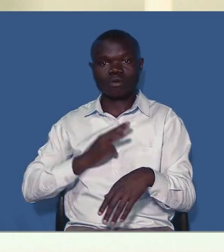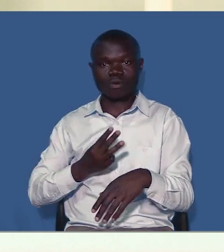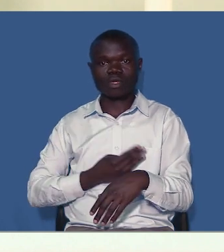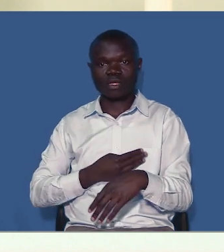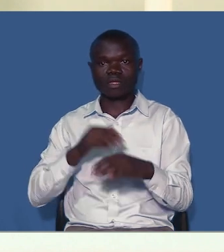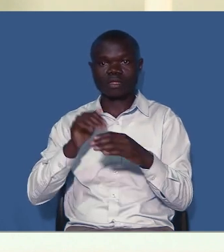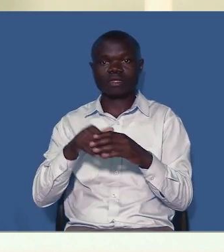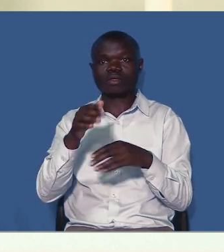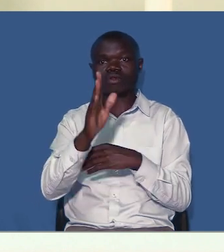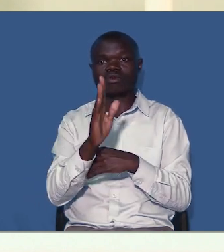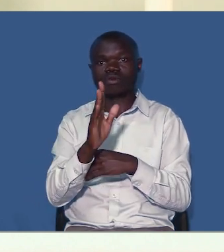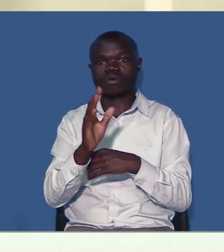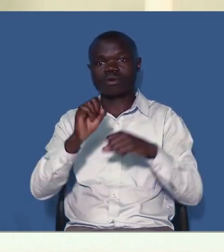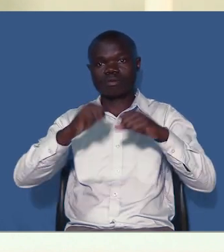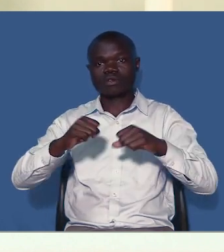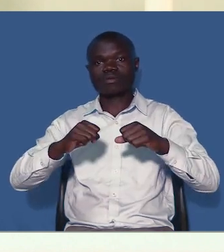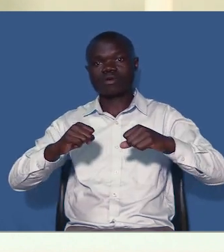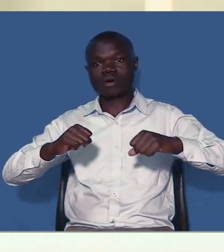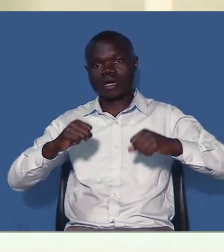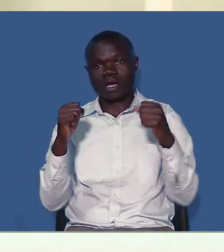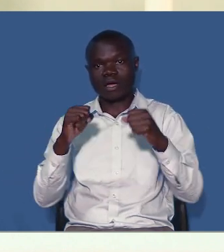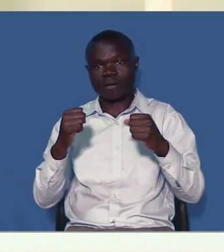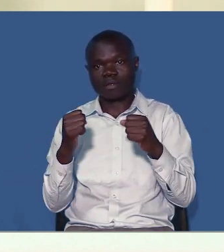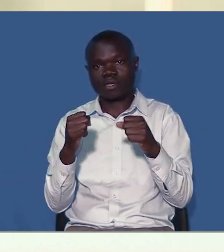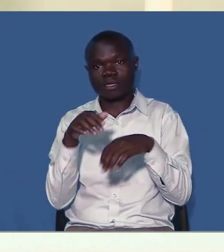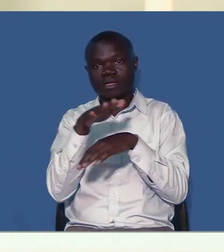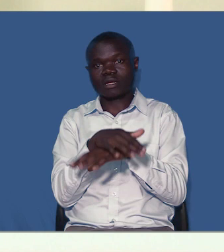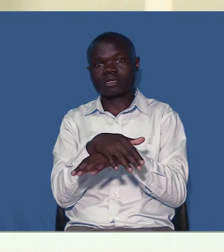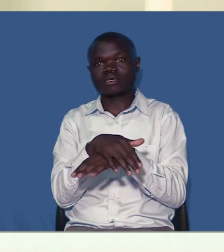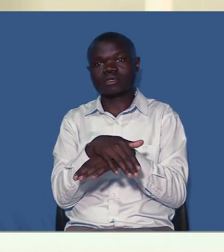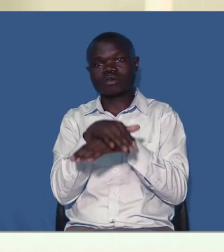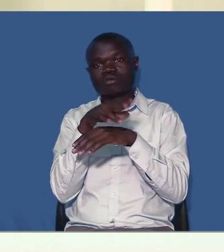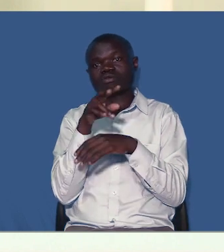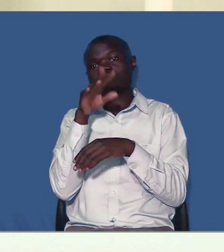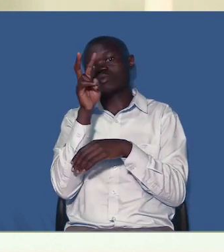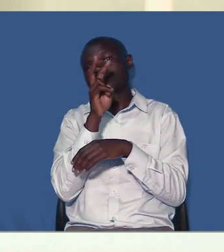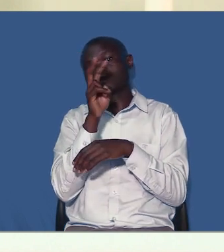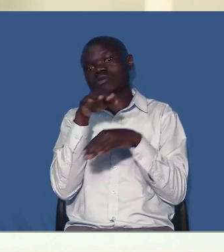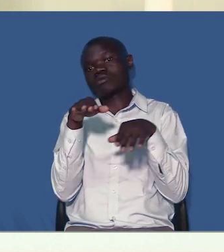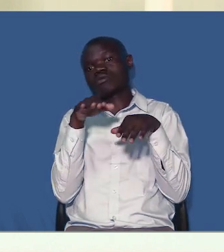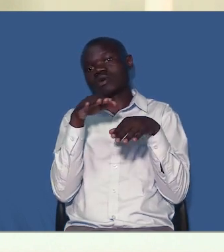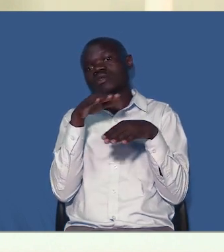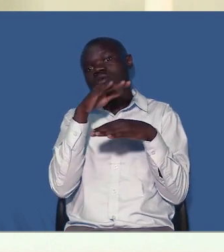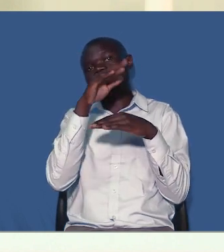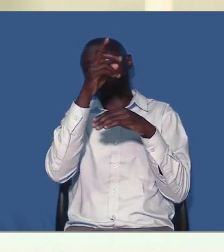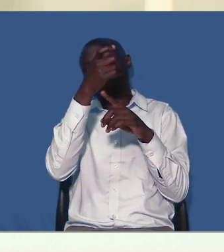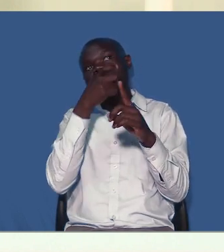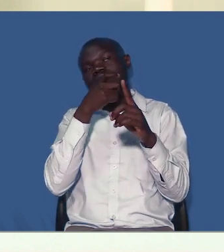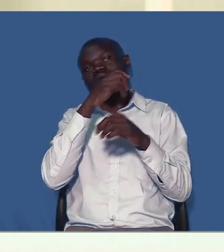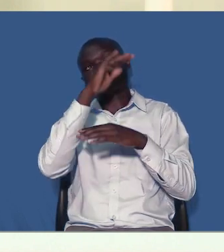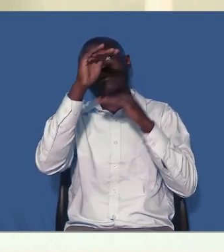and blessed. As we watch and wait from above, may we be filled with your